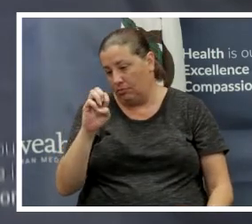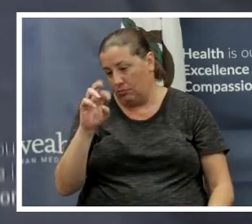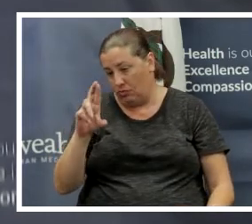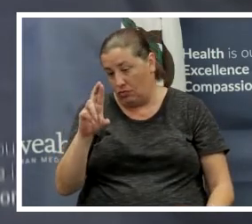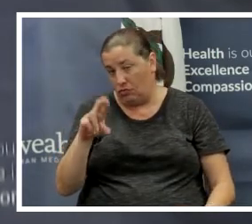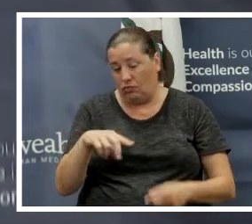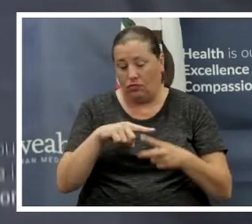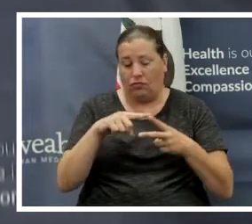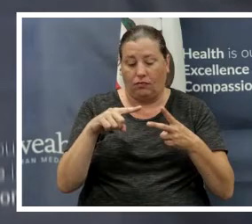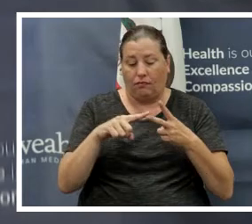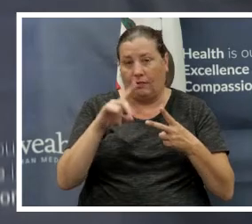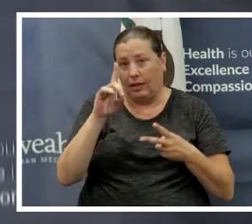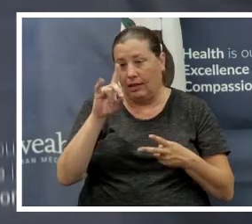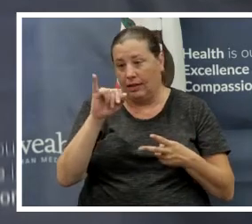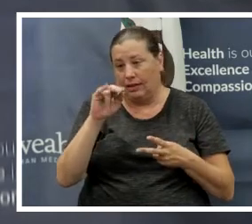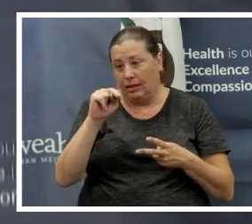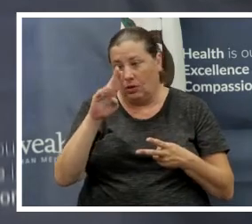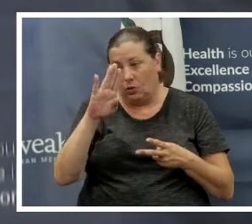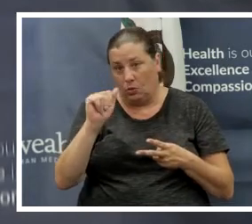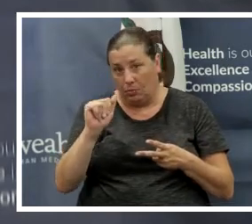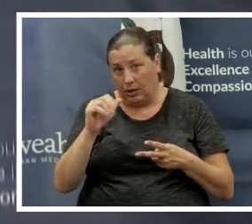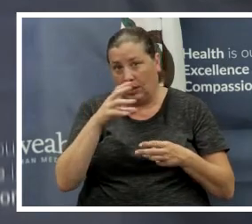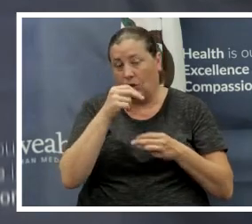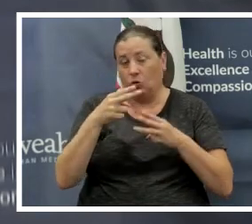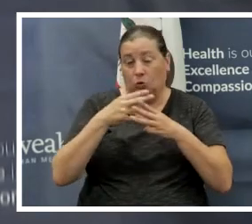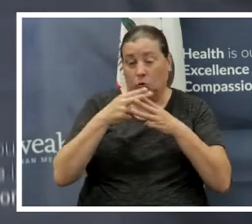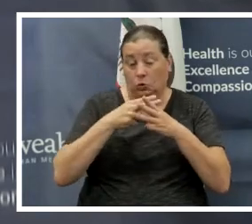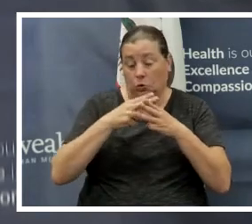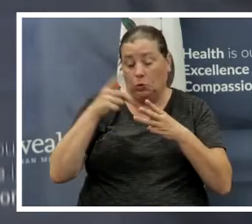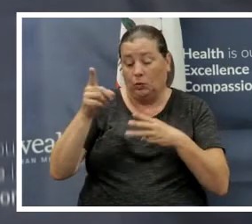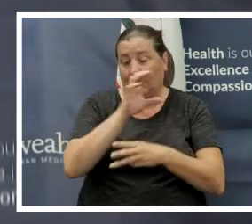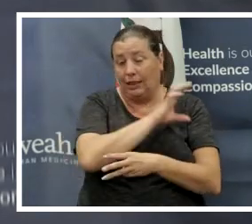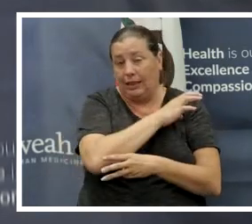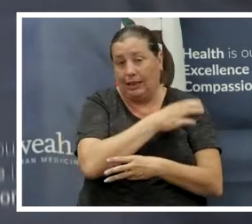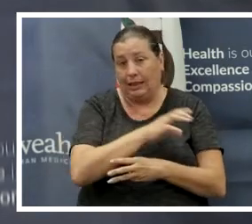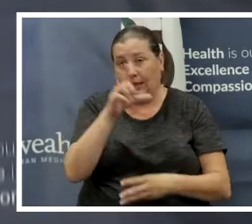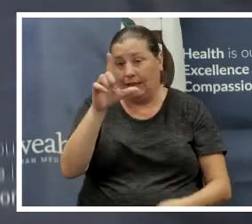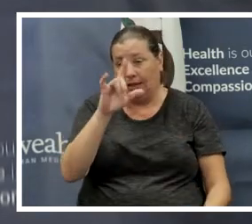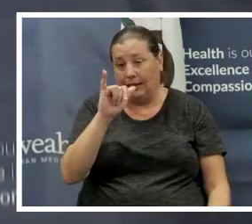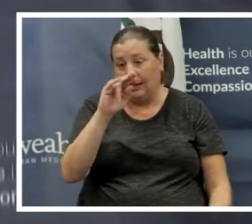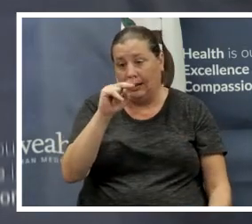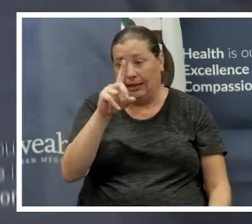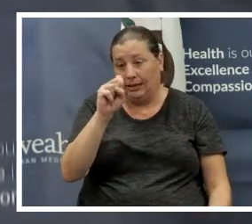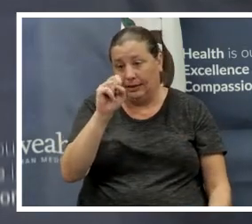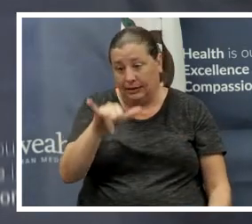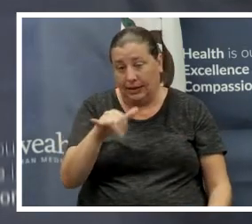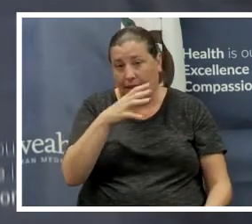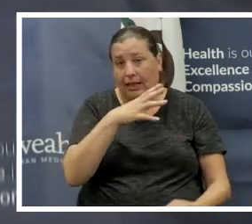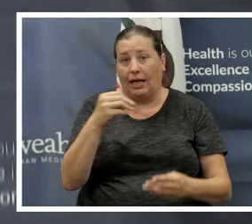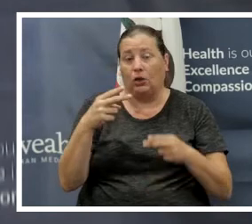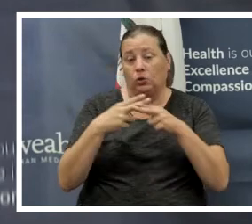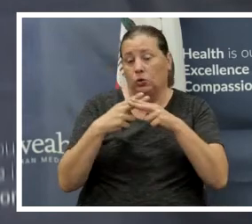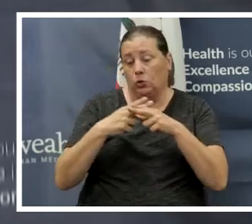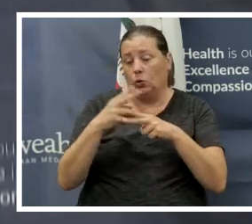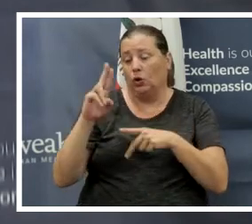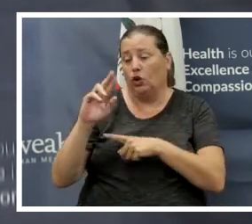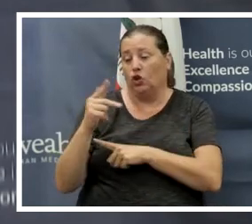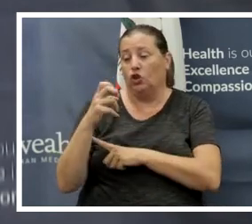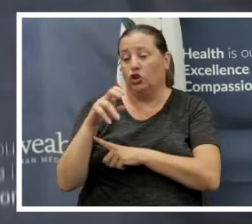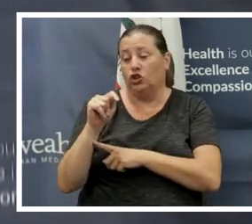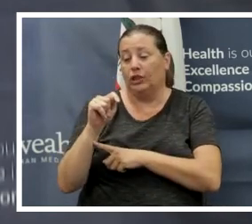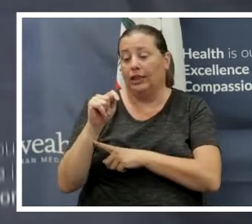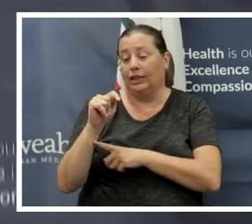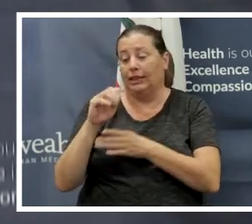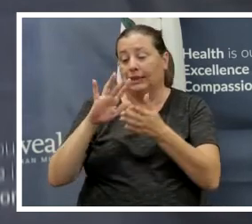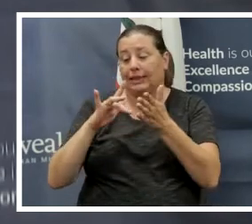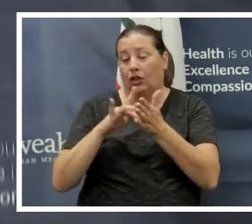Dainuba clinic, soon to be our clinic in Lindsay, soon to be our urgent care center on Court Street and Demery.